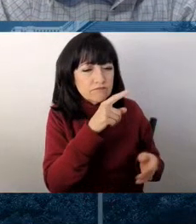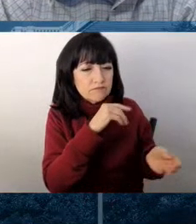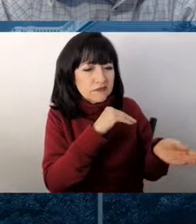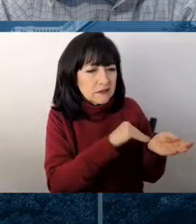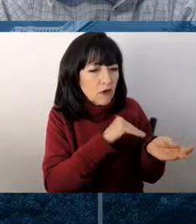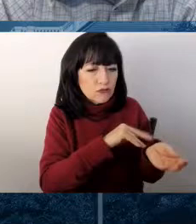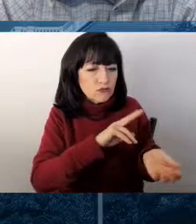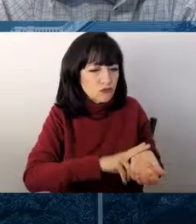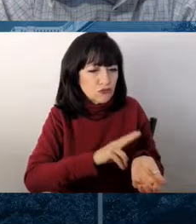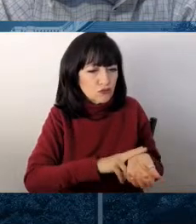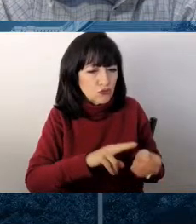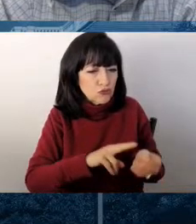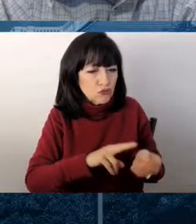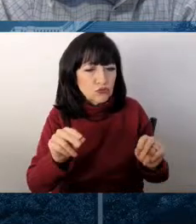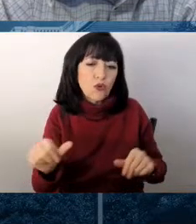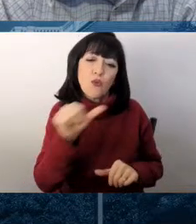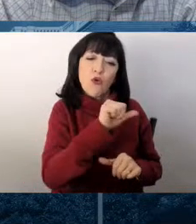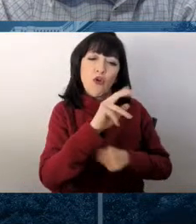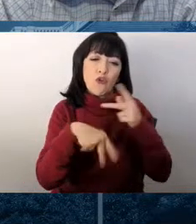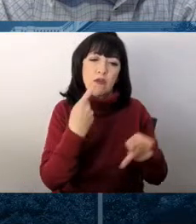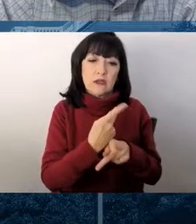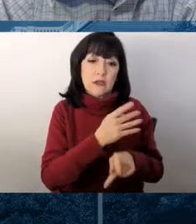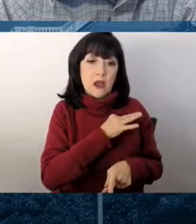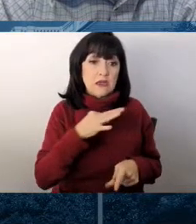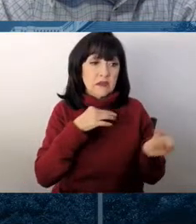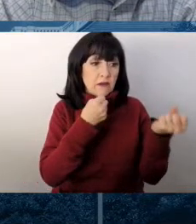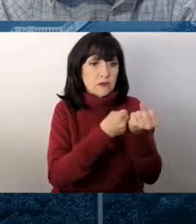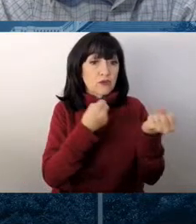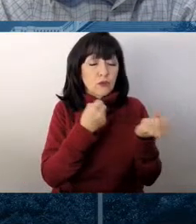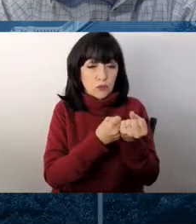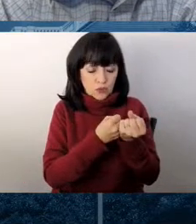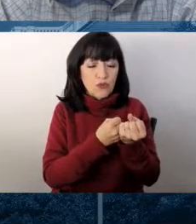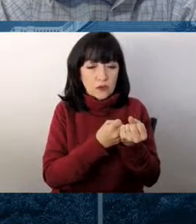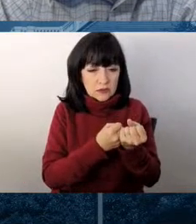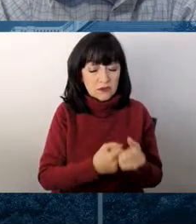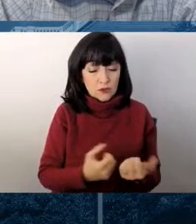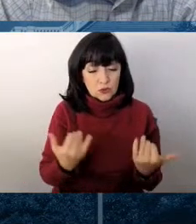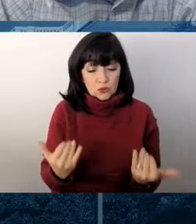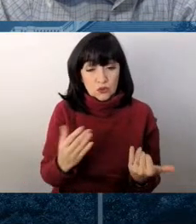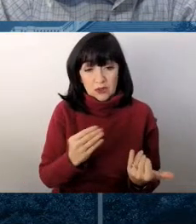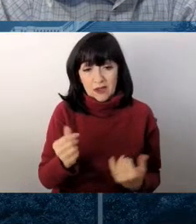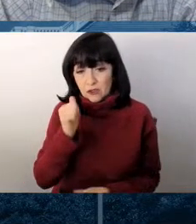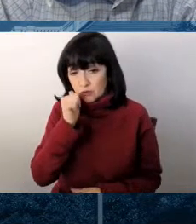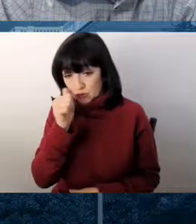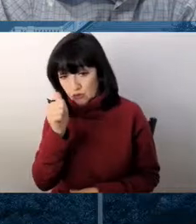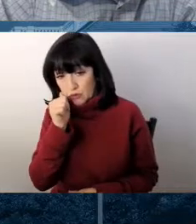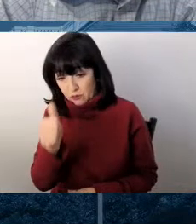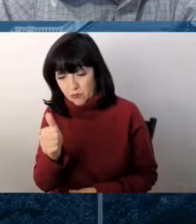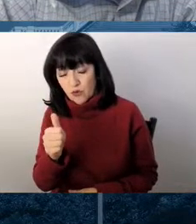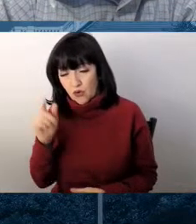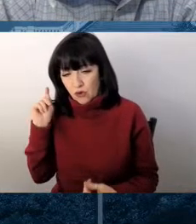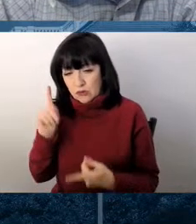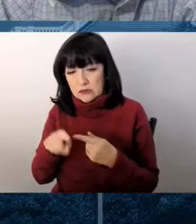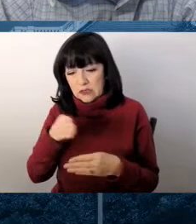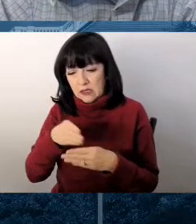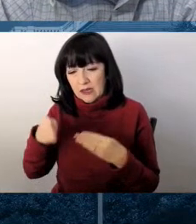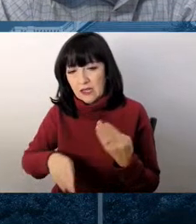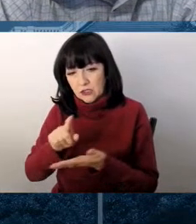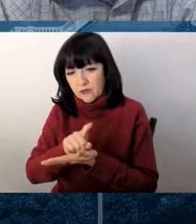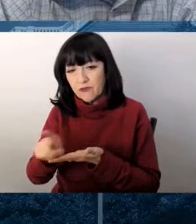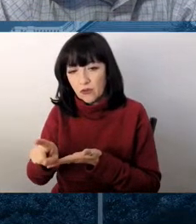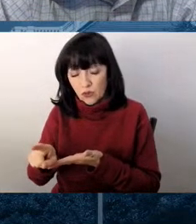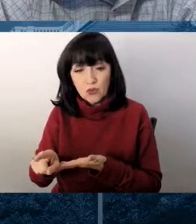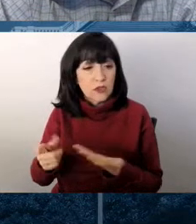more today and tomorrow that will be hitting the hospitals tomorrow through the end of the week, from everywhere from Nemours all the way